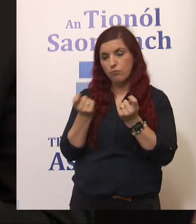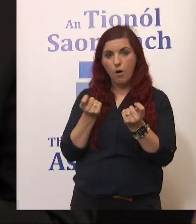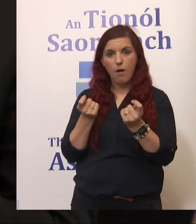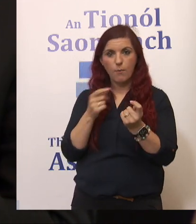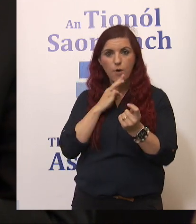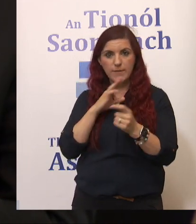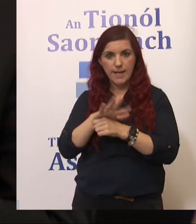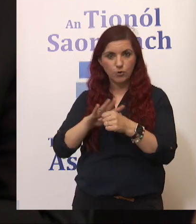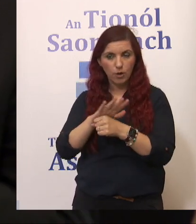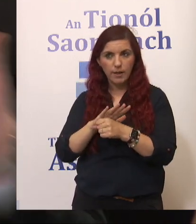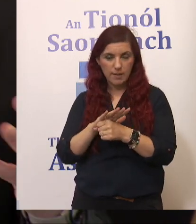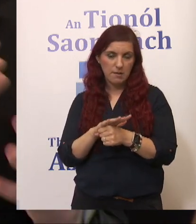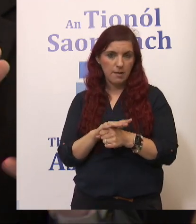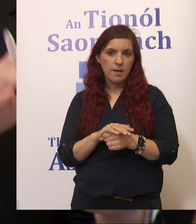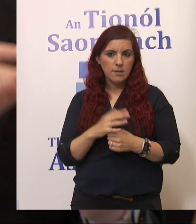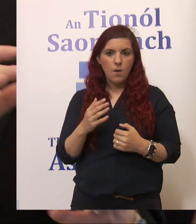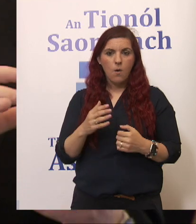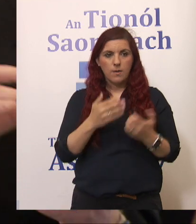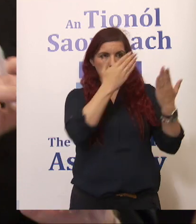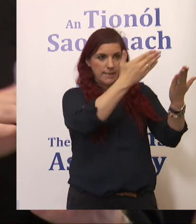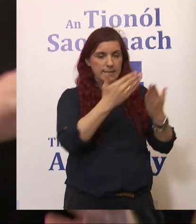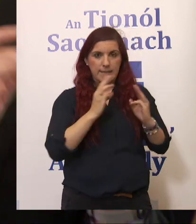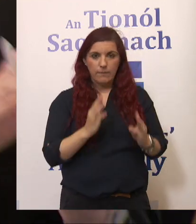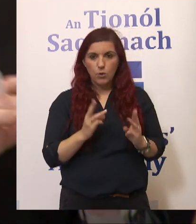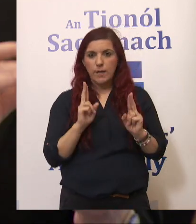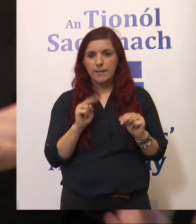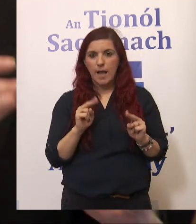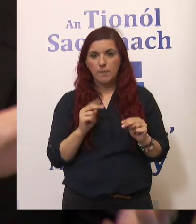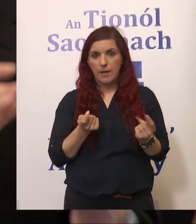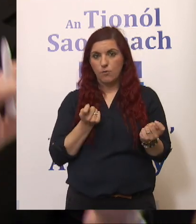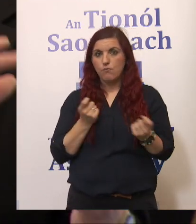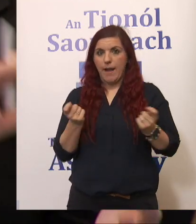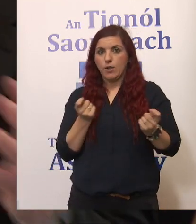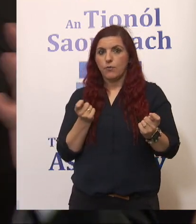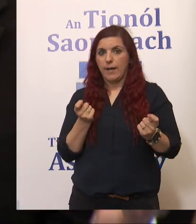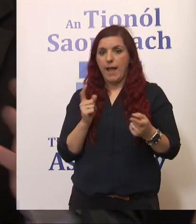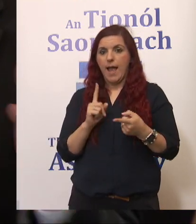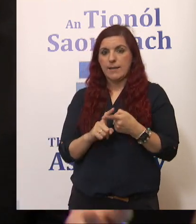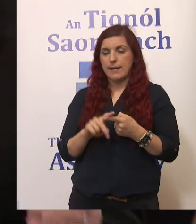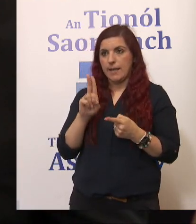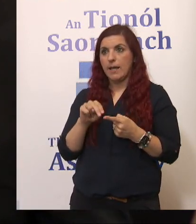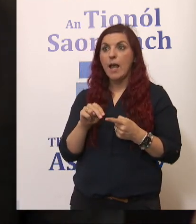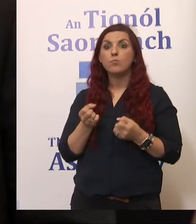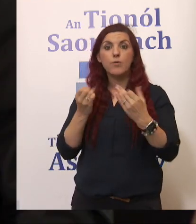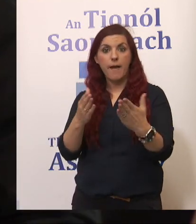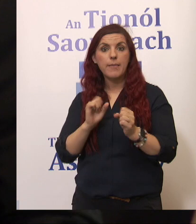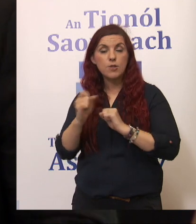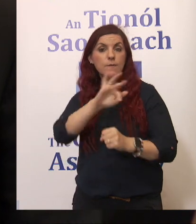So devolution can take the form of the regulatory role as well as direct provision. There can be,